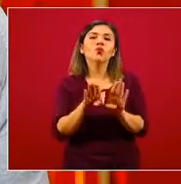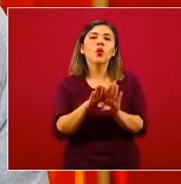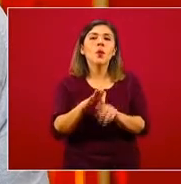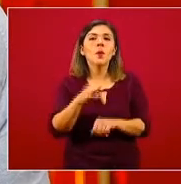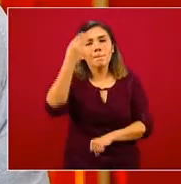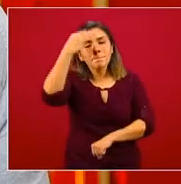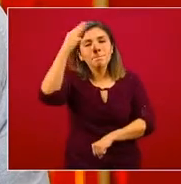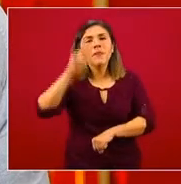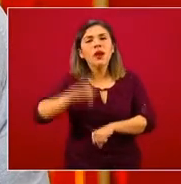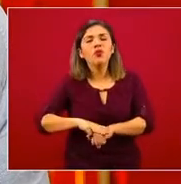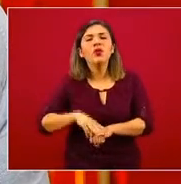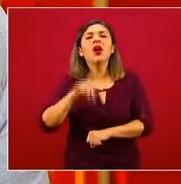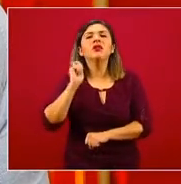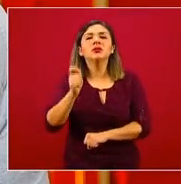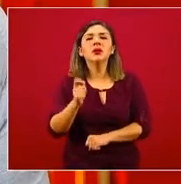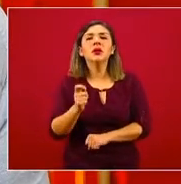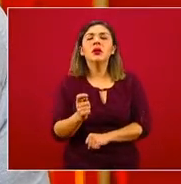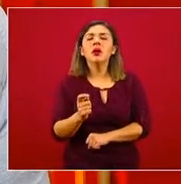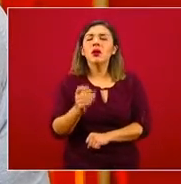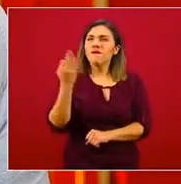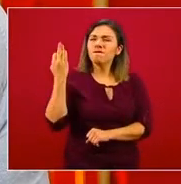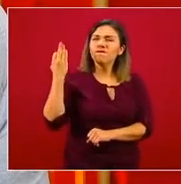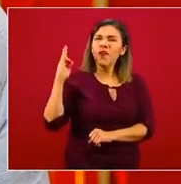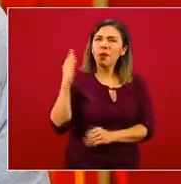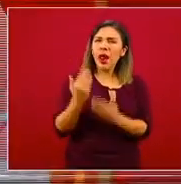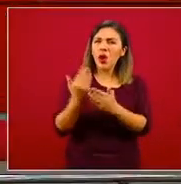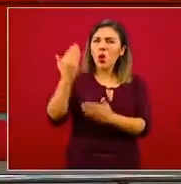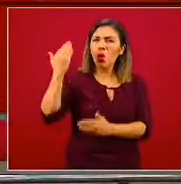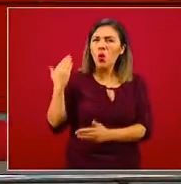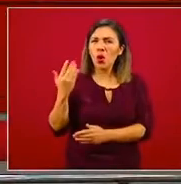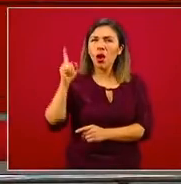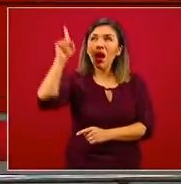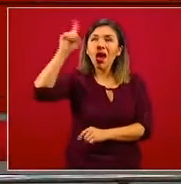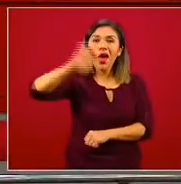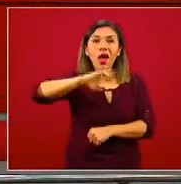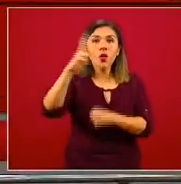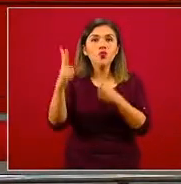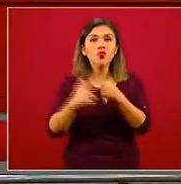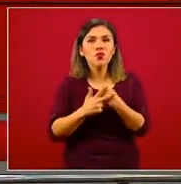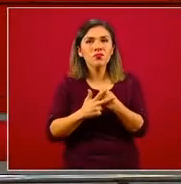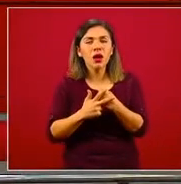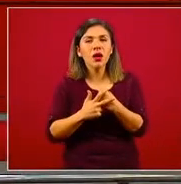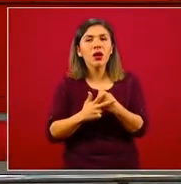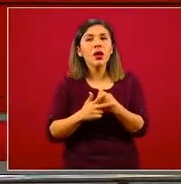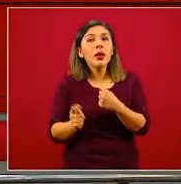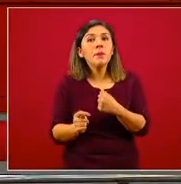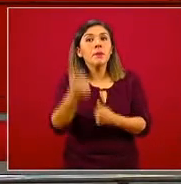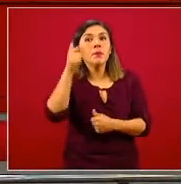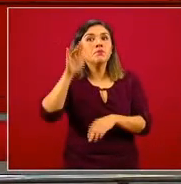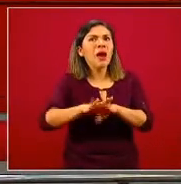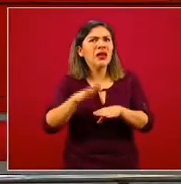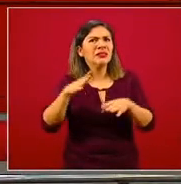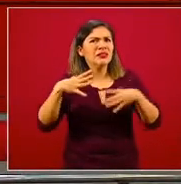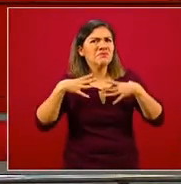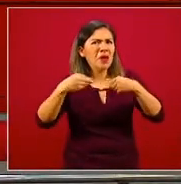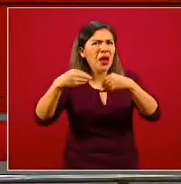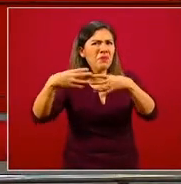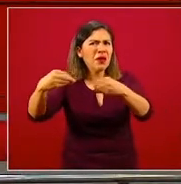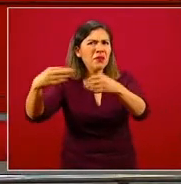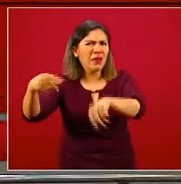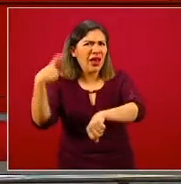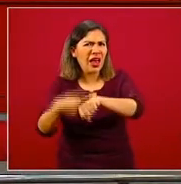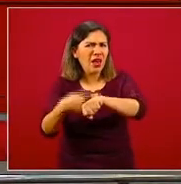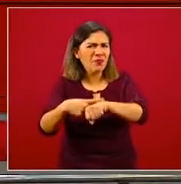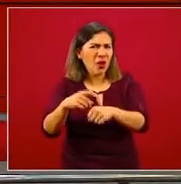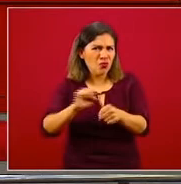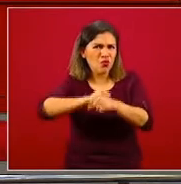bread. So let's remember the first days of February when in